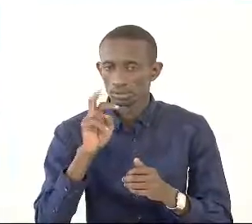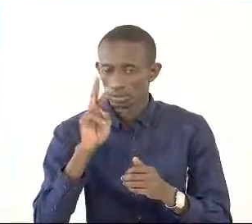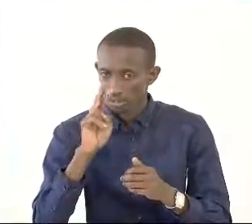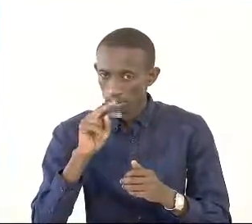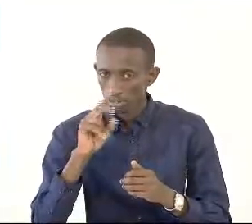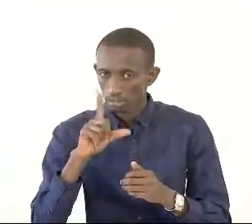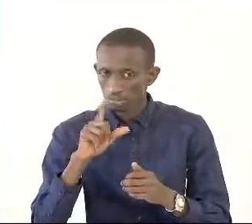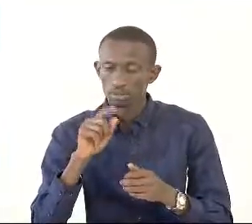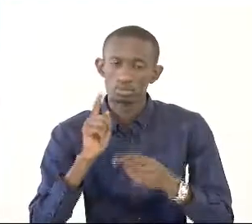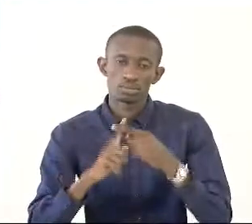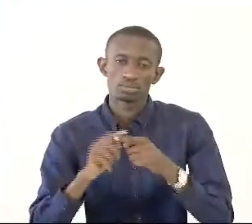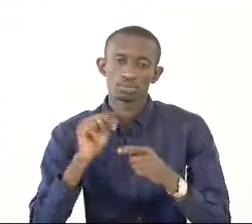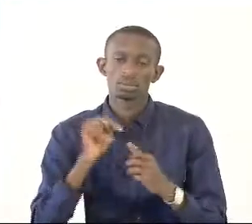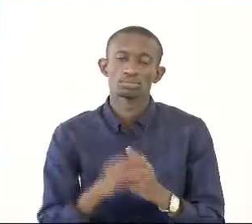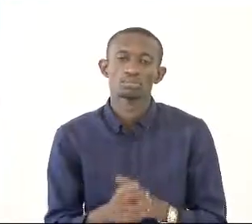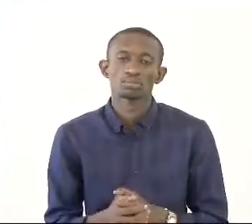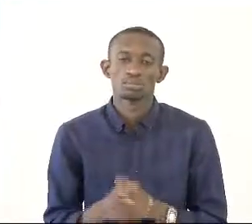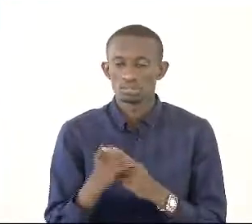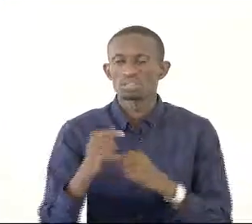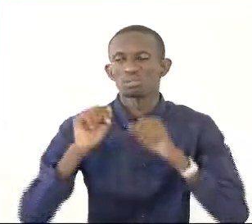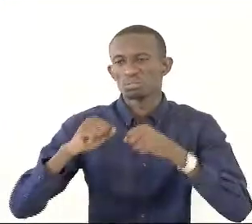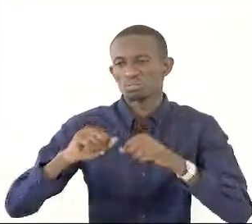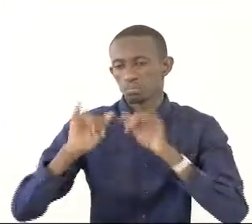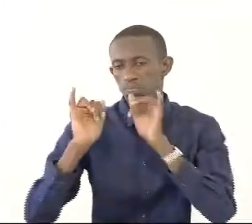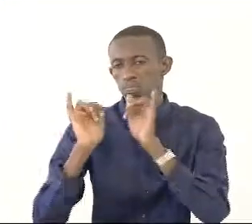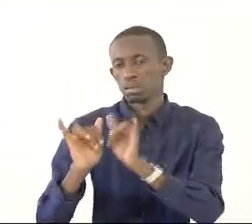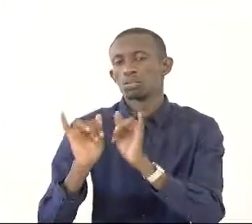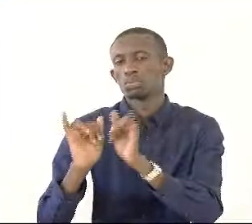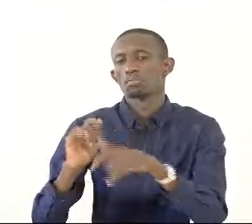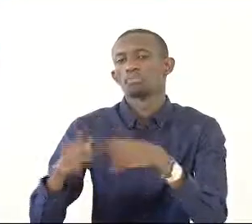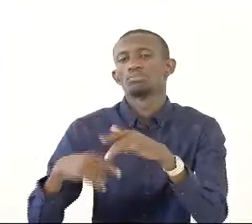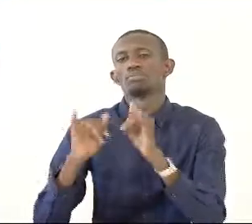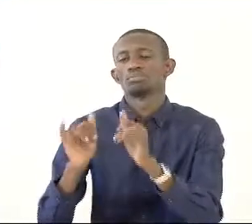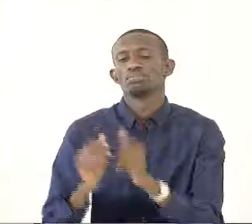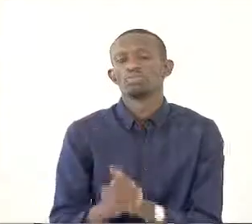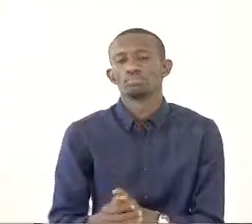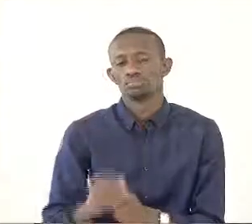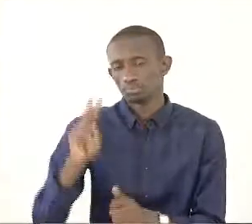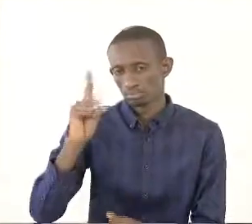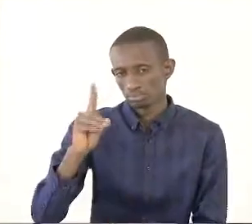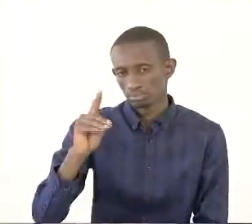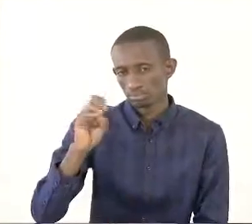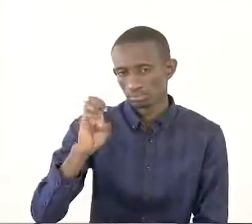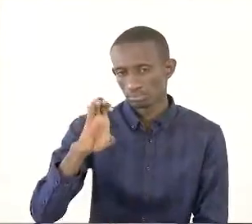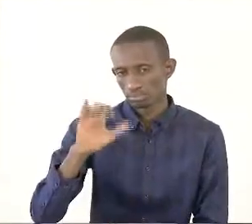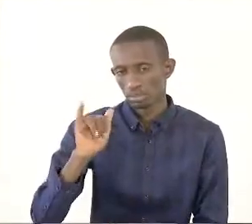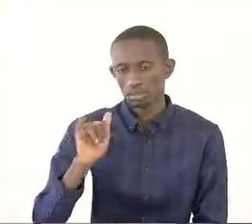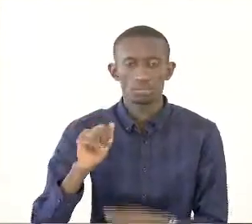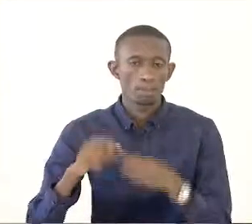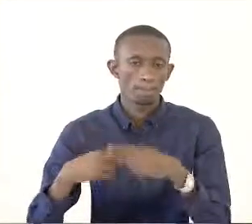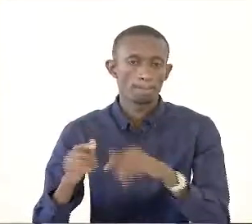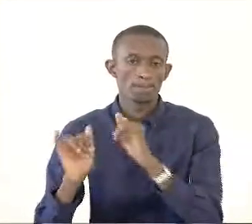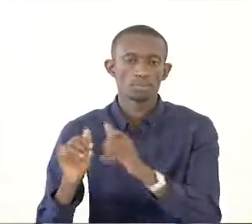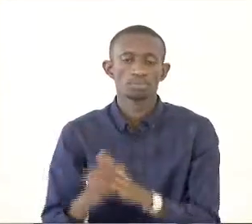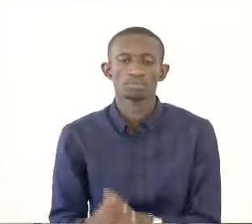lambda as the decay constant. This is what we call the decay constant. And this lambda is what we call the probability